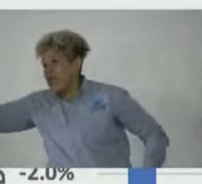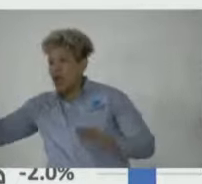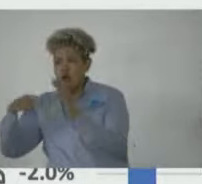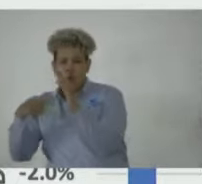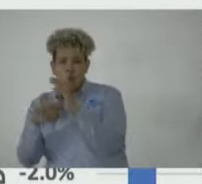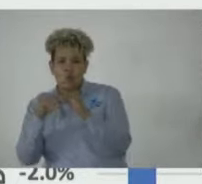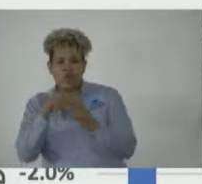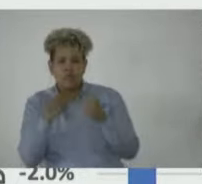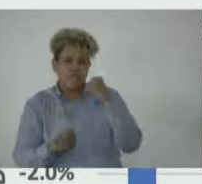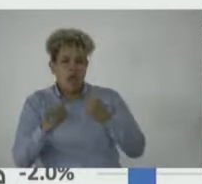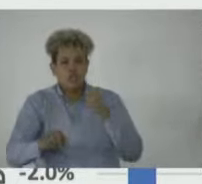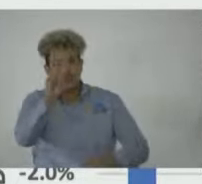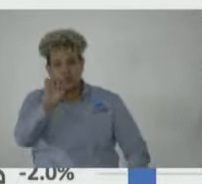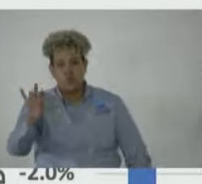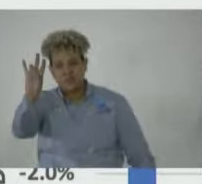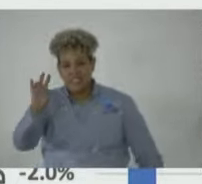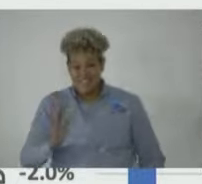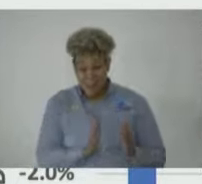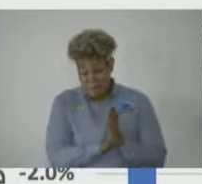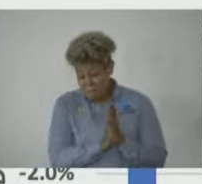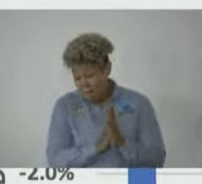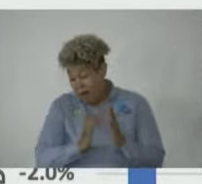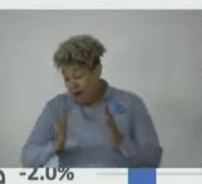in March 2007.